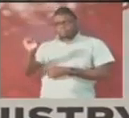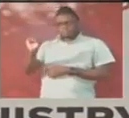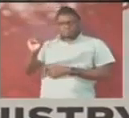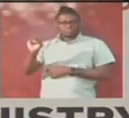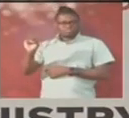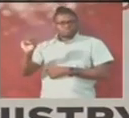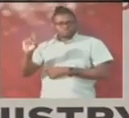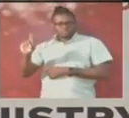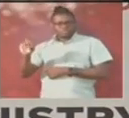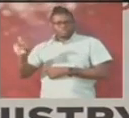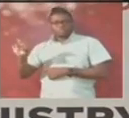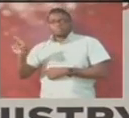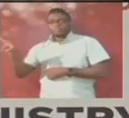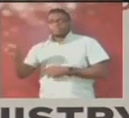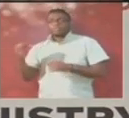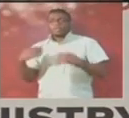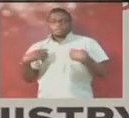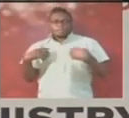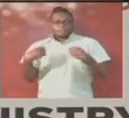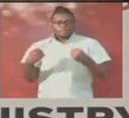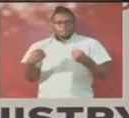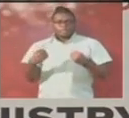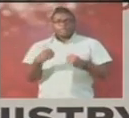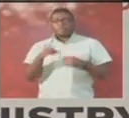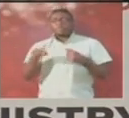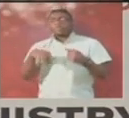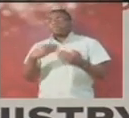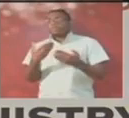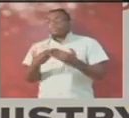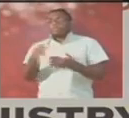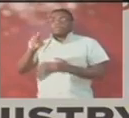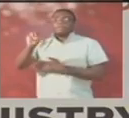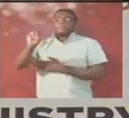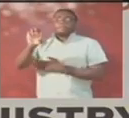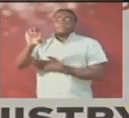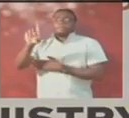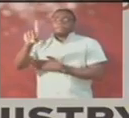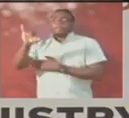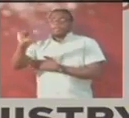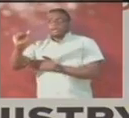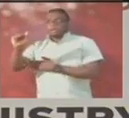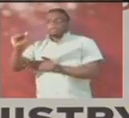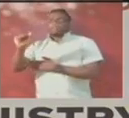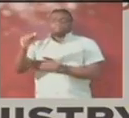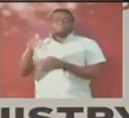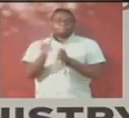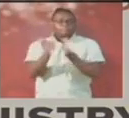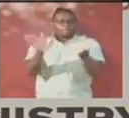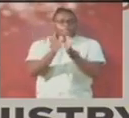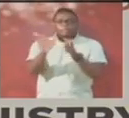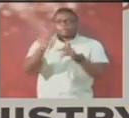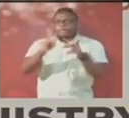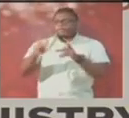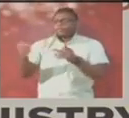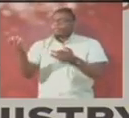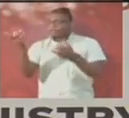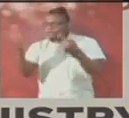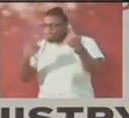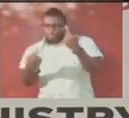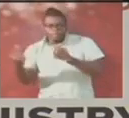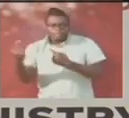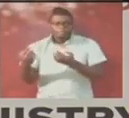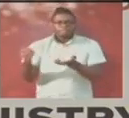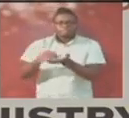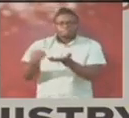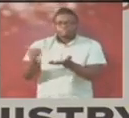to all members of the media. Thank you so much for your continued attendance at these press conferences. Good